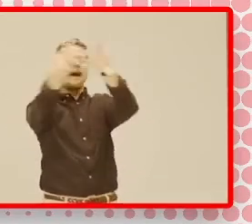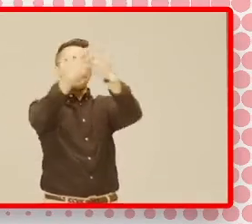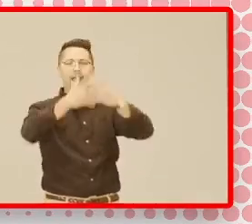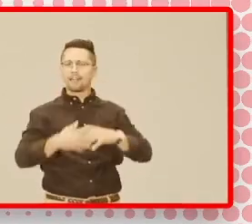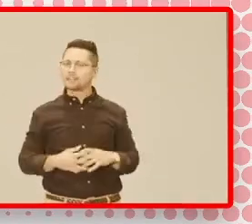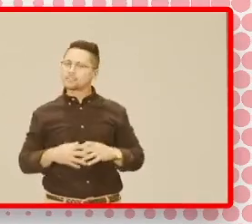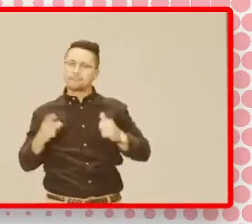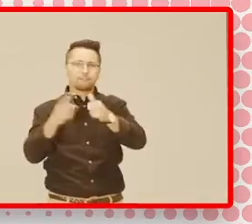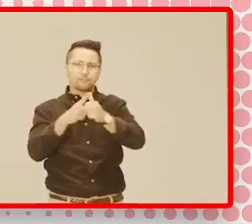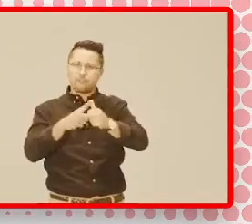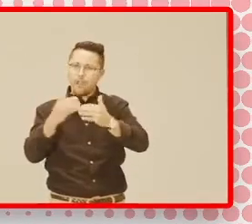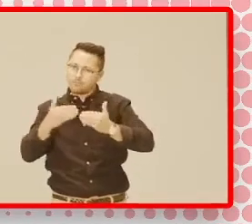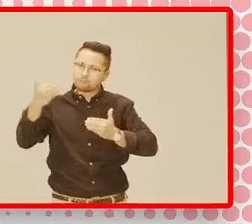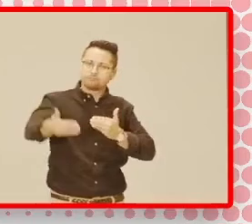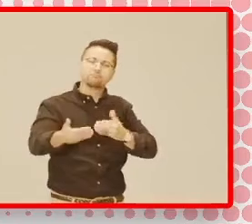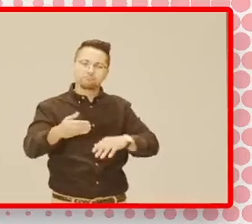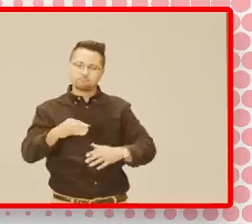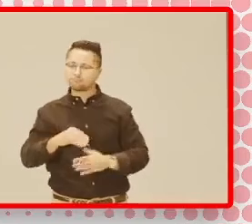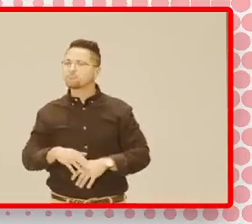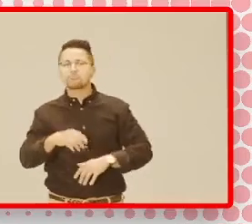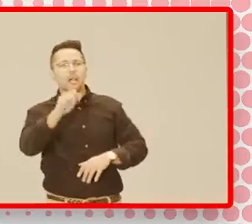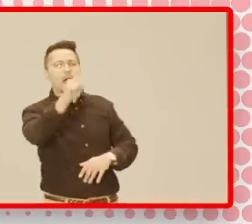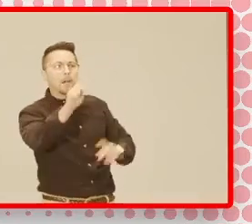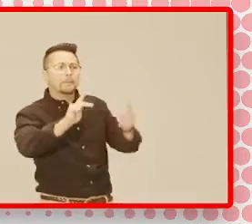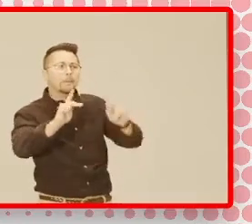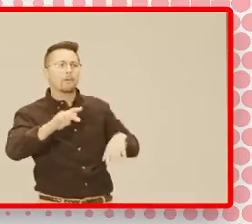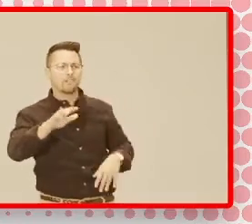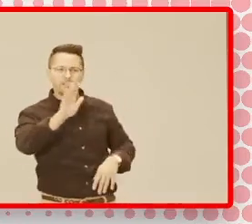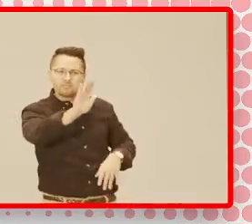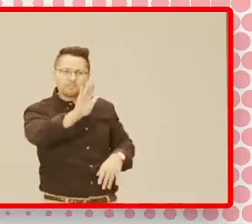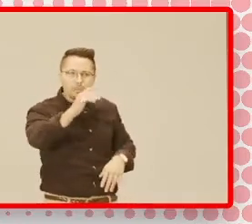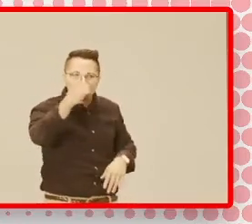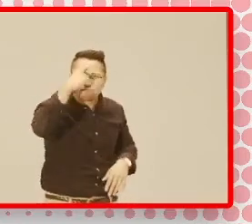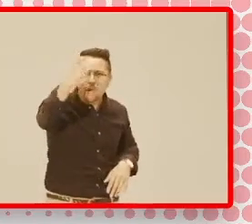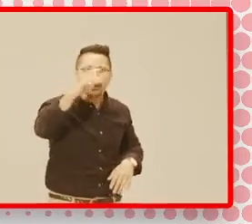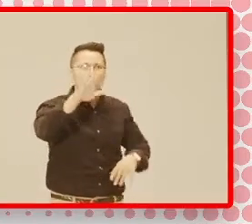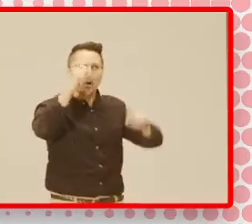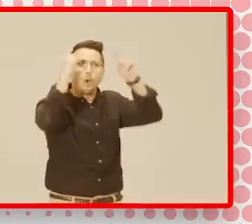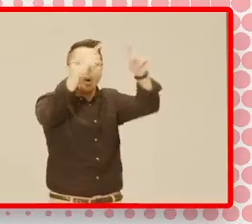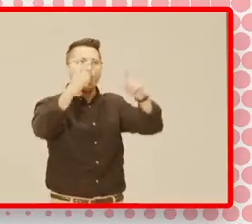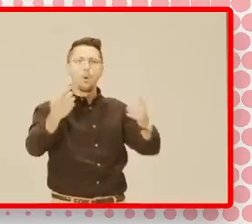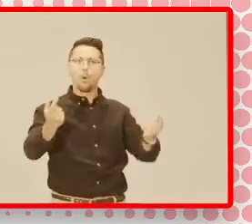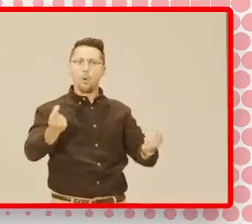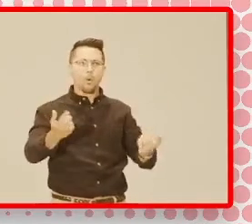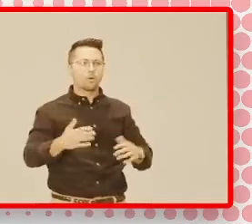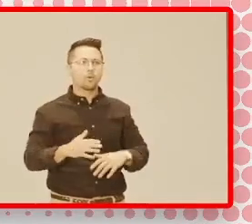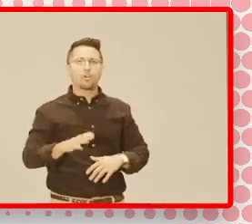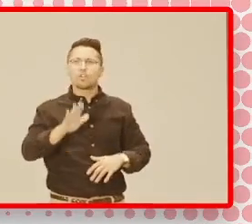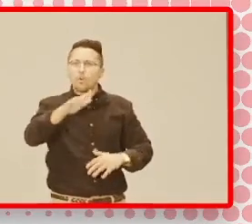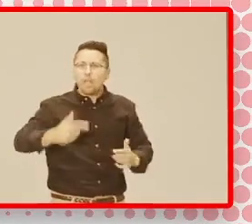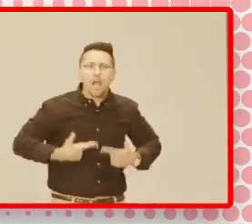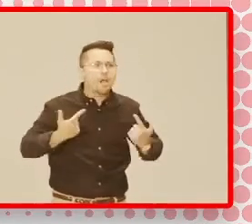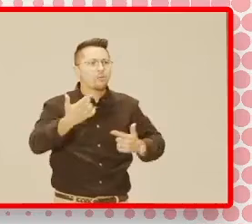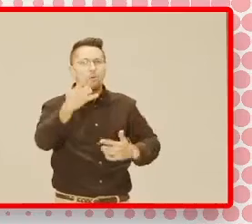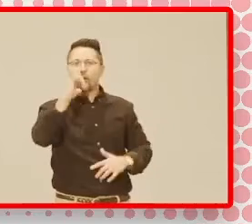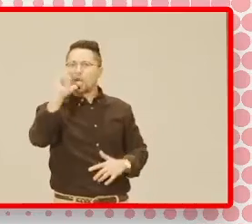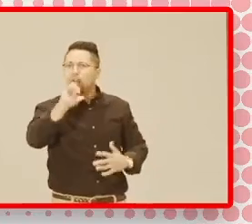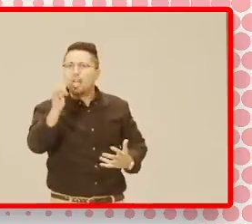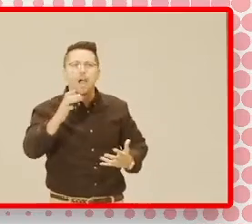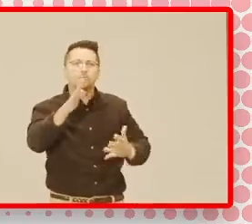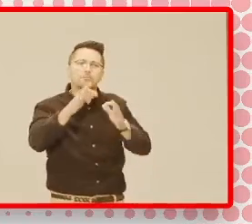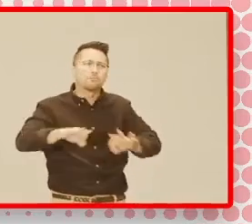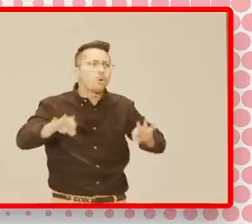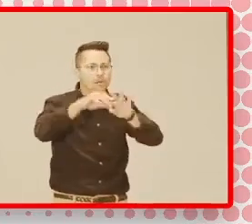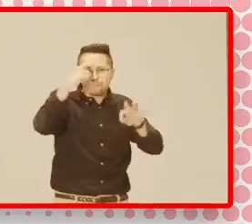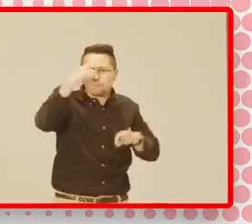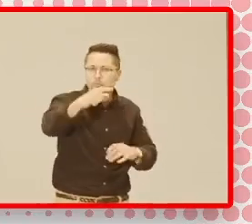of success. You ask people, what's your dream? What do you want to live like? What do you want out of your life? What's important to you? How